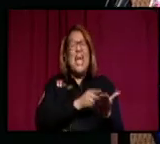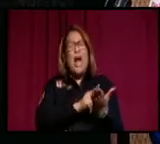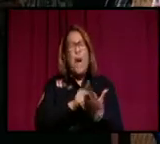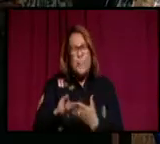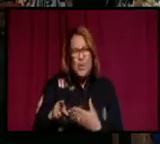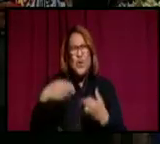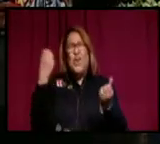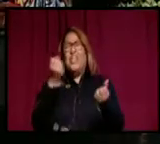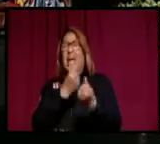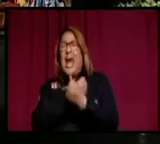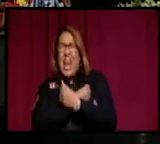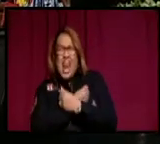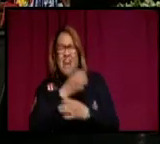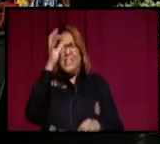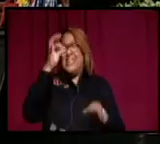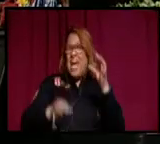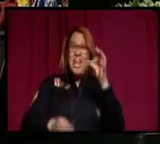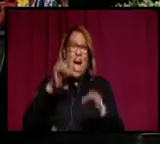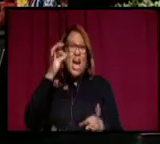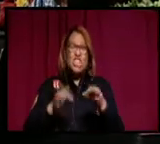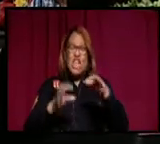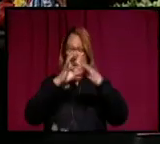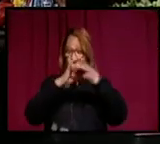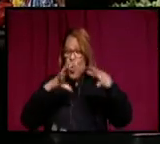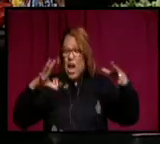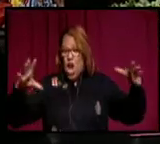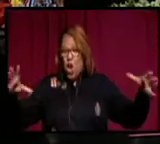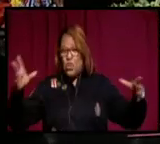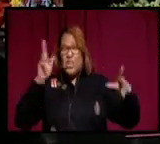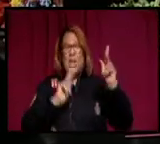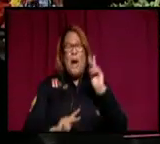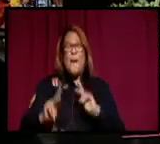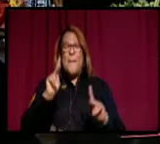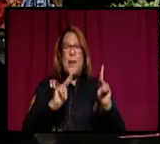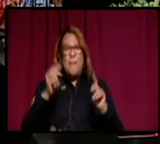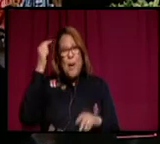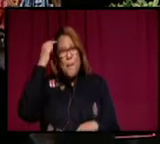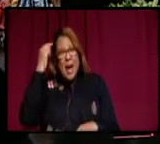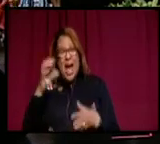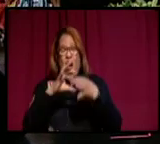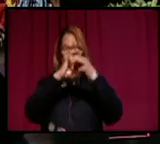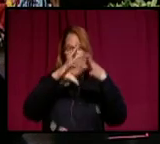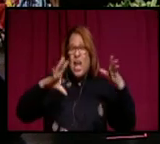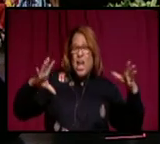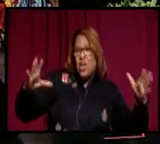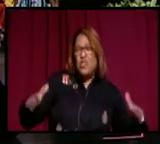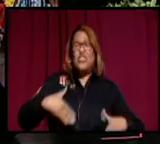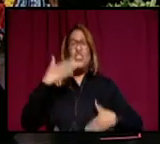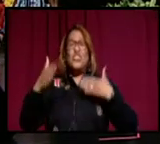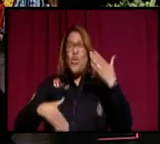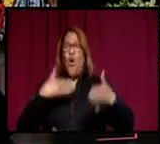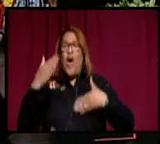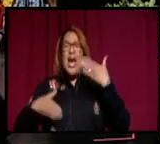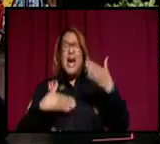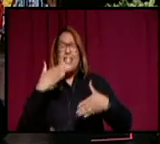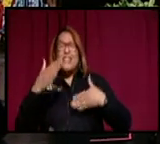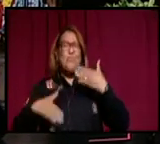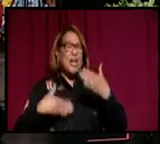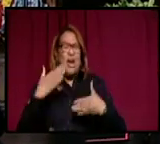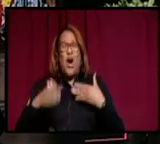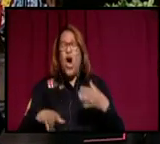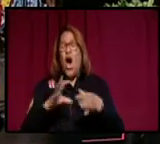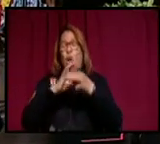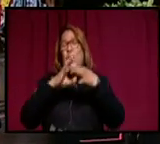lovely, that are just. We loose it in the minds of your people. Oh, God, we loose joy unspeakable. Oh, God,